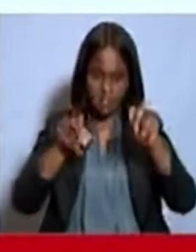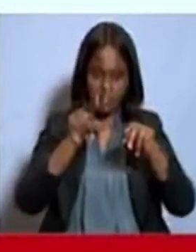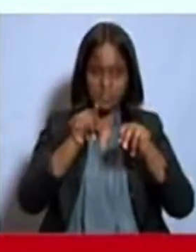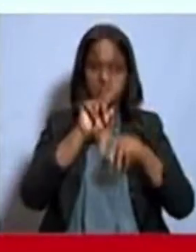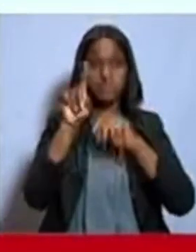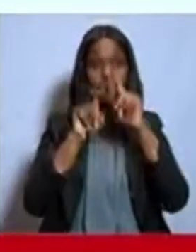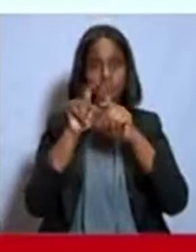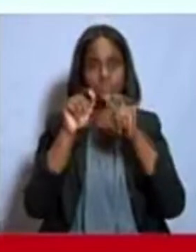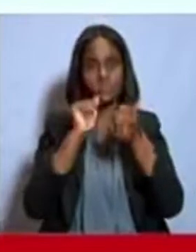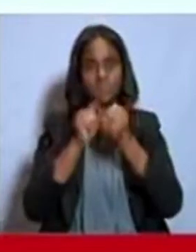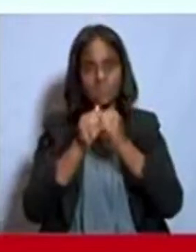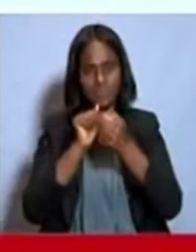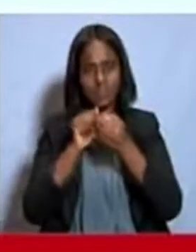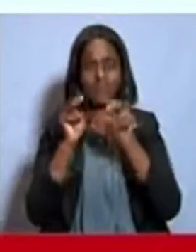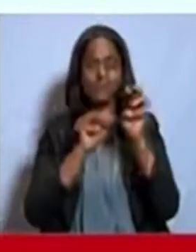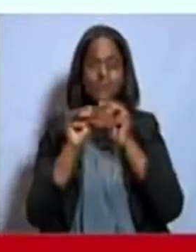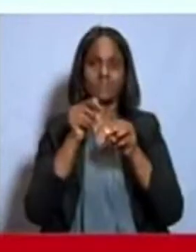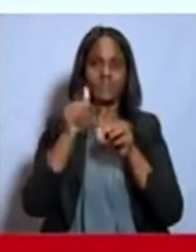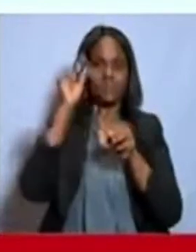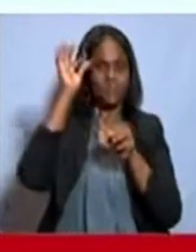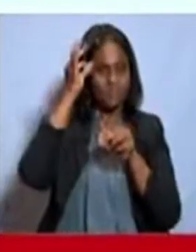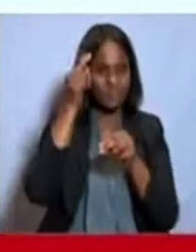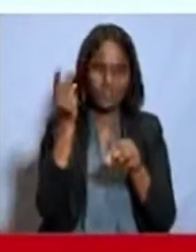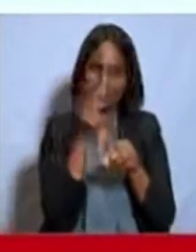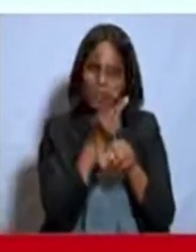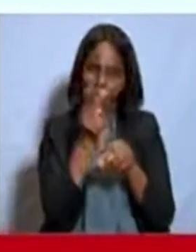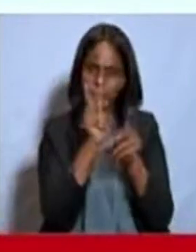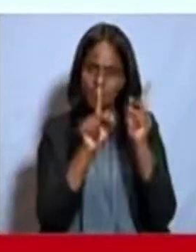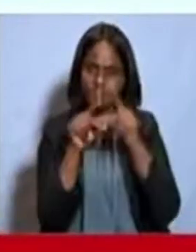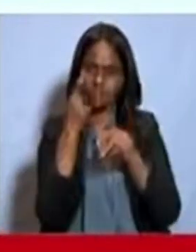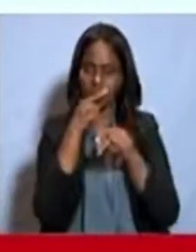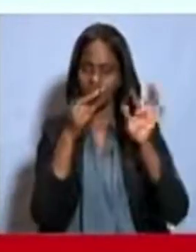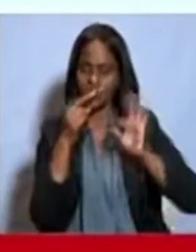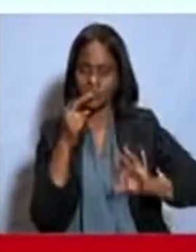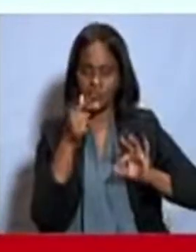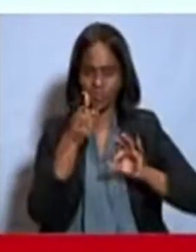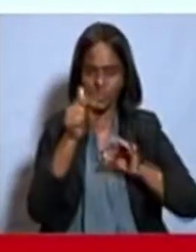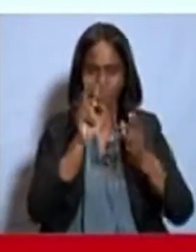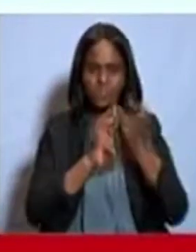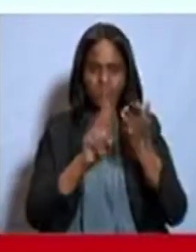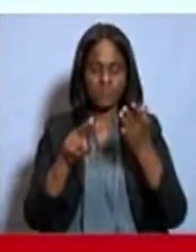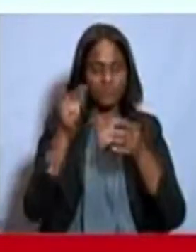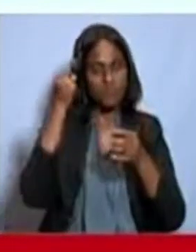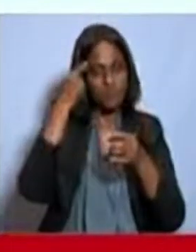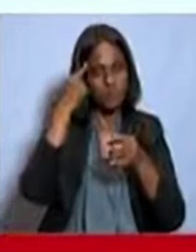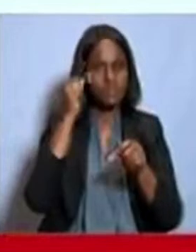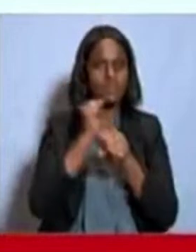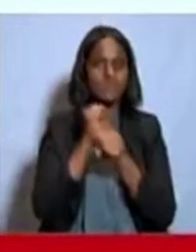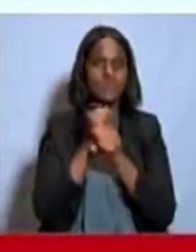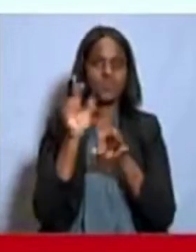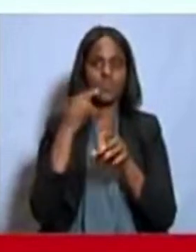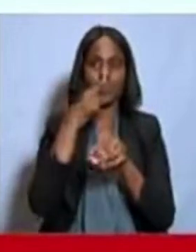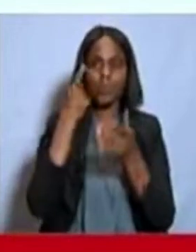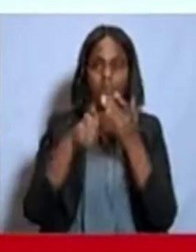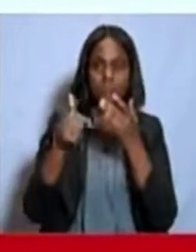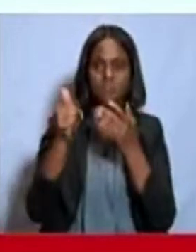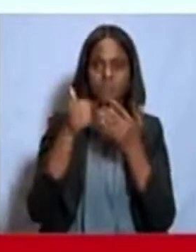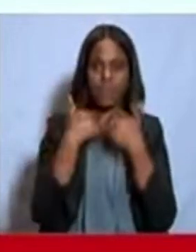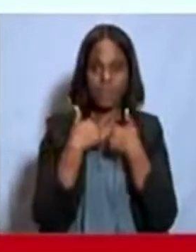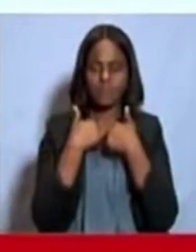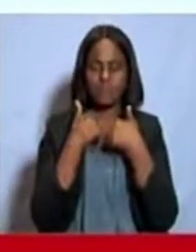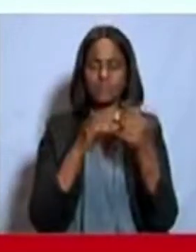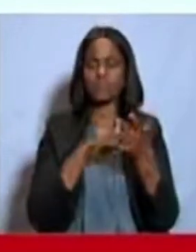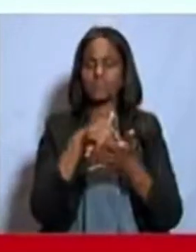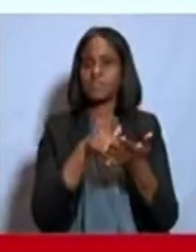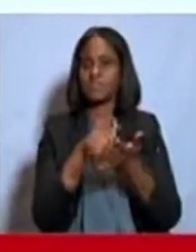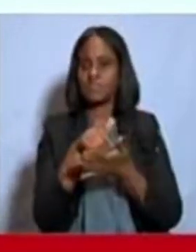query, management noted that the 2 beneficiaries were retired civil servants who had fallen into